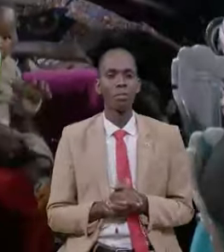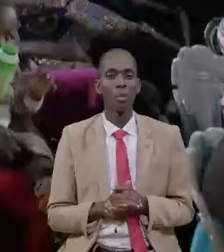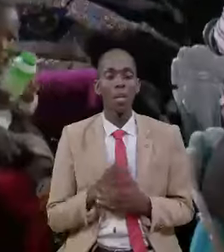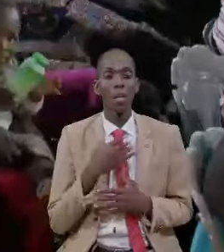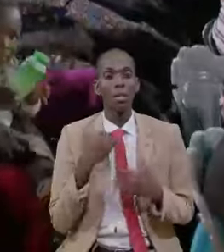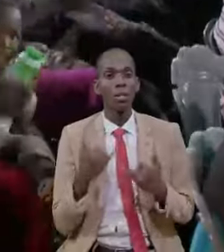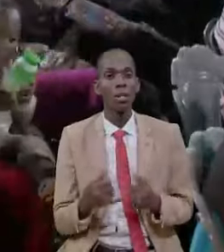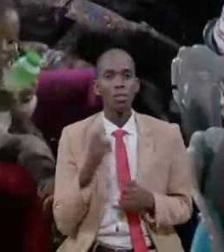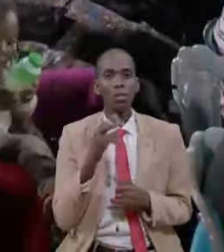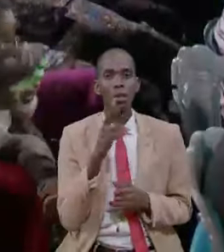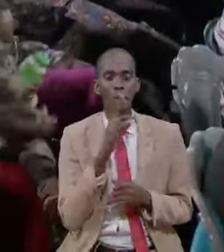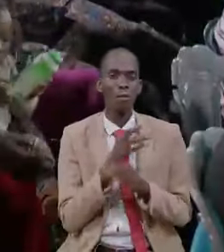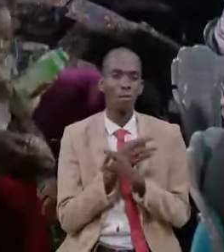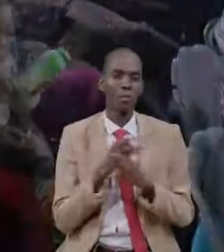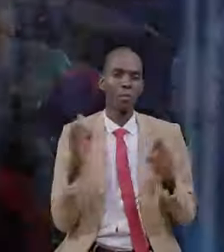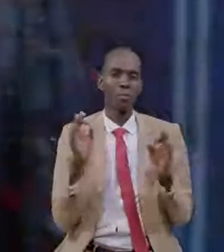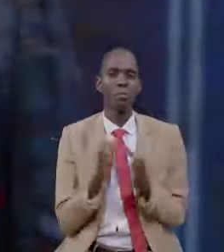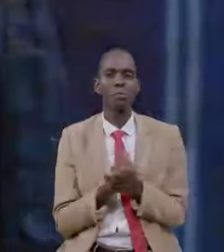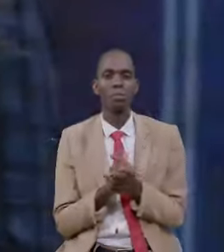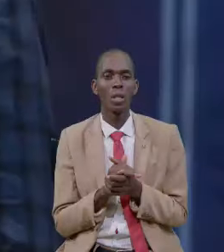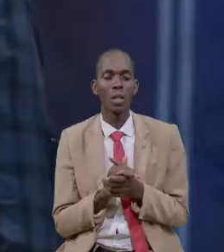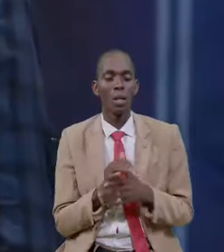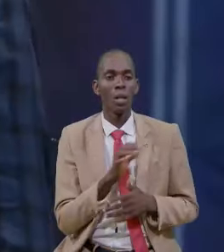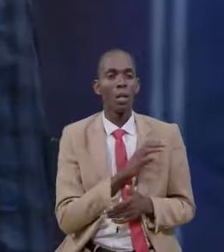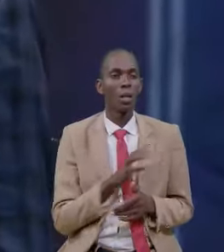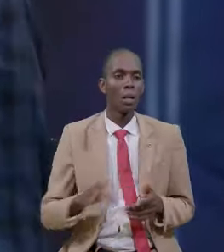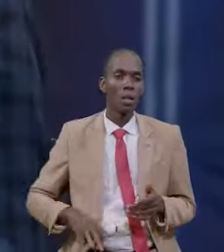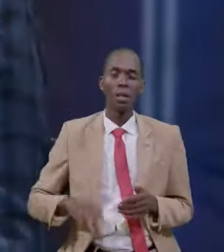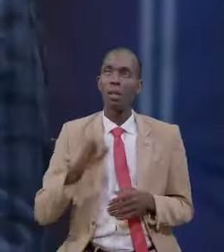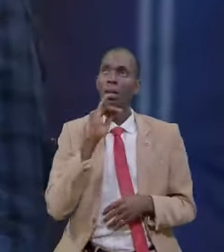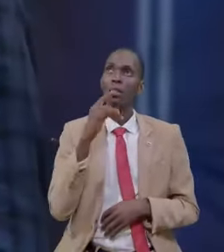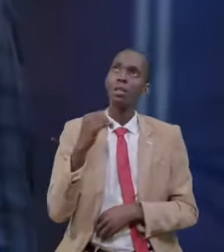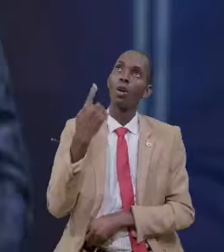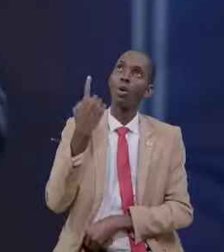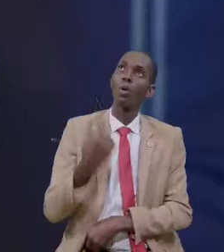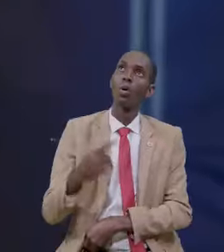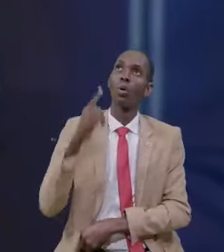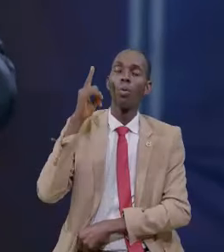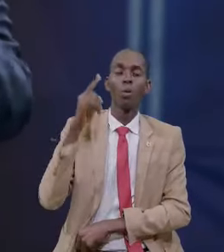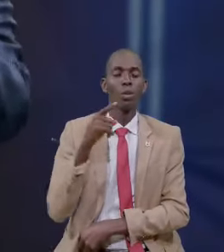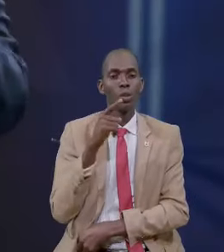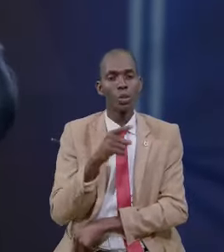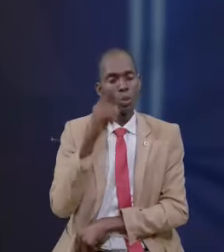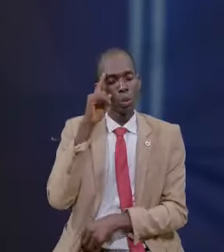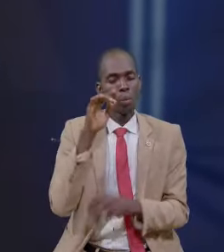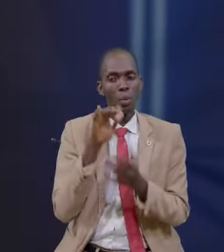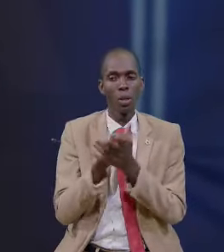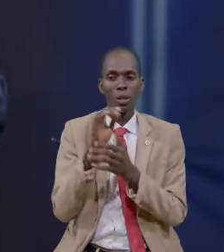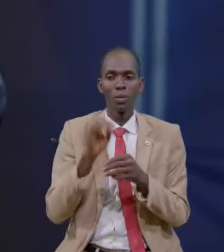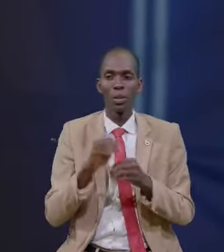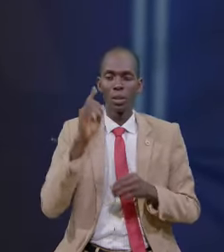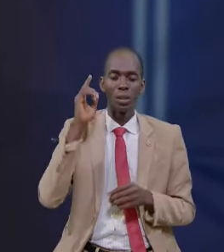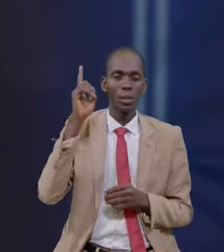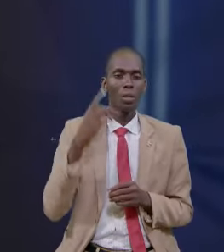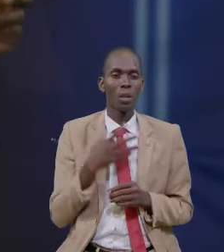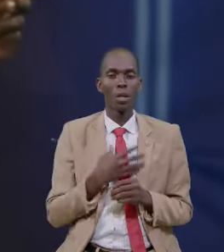free. Christ is the only one. You trust him and believe in him, and all